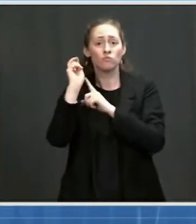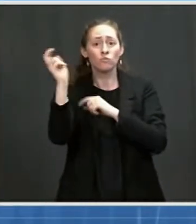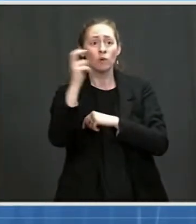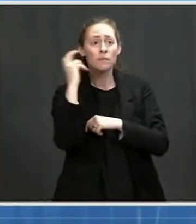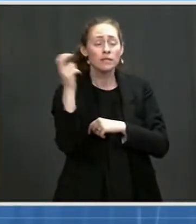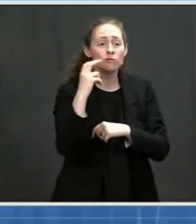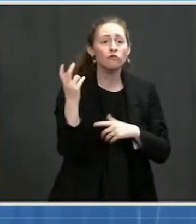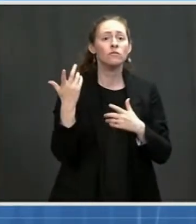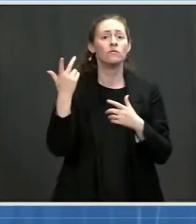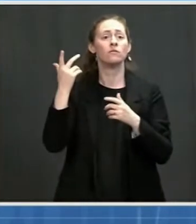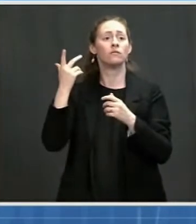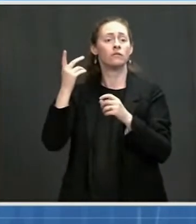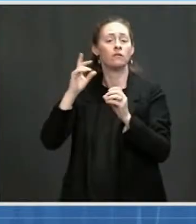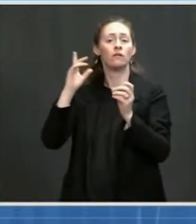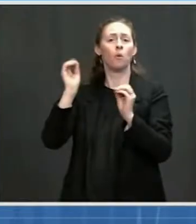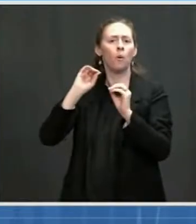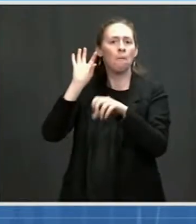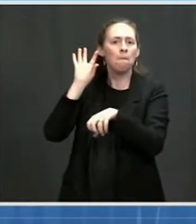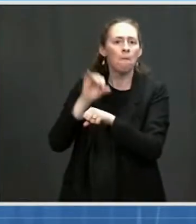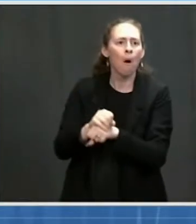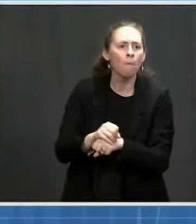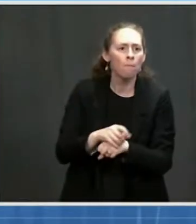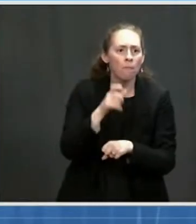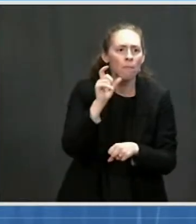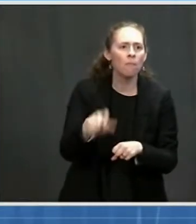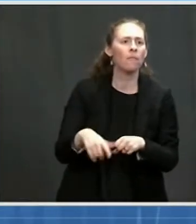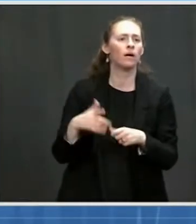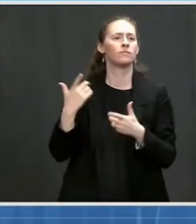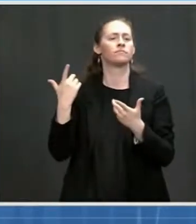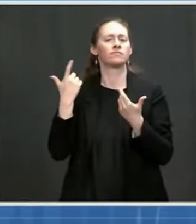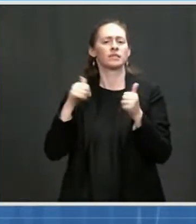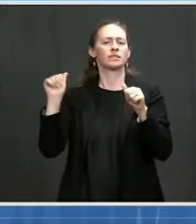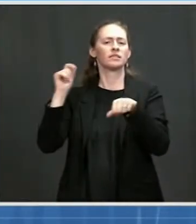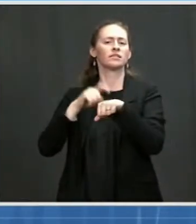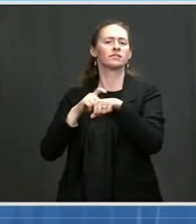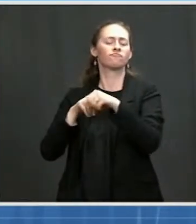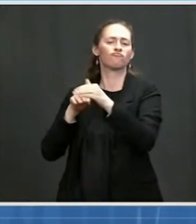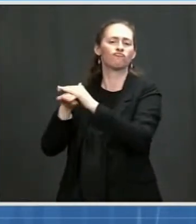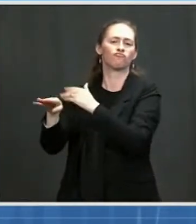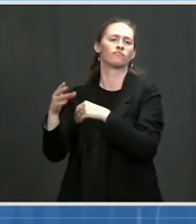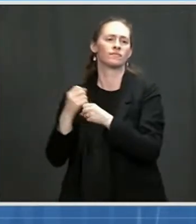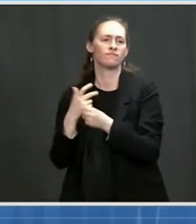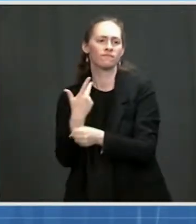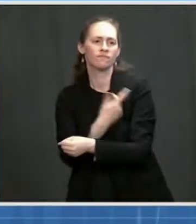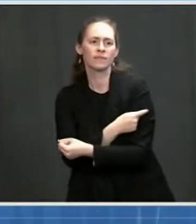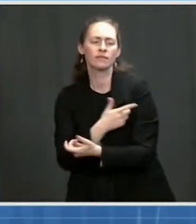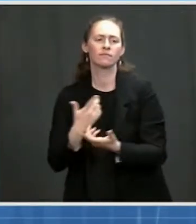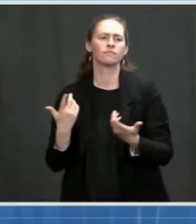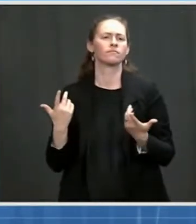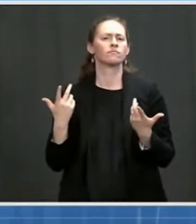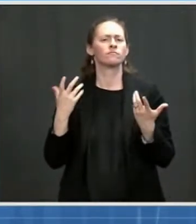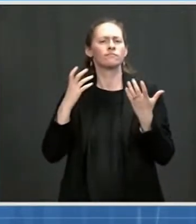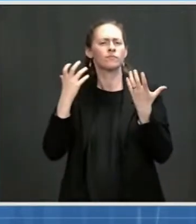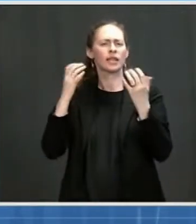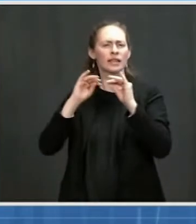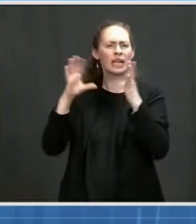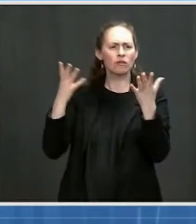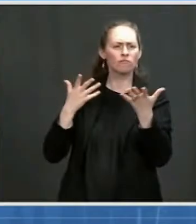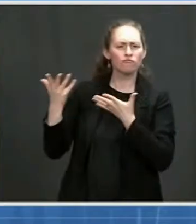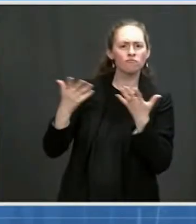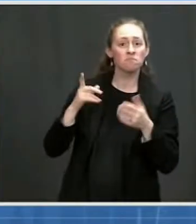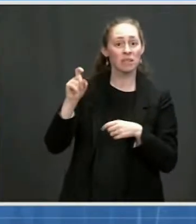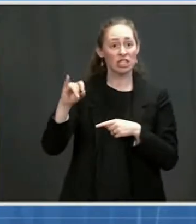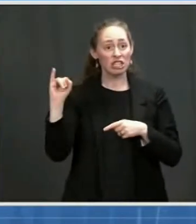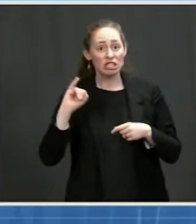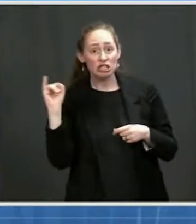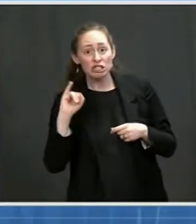flexible hours, making sure that vaccination venues are accessible, being clear that insurance is not required, vaccines are free, no one